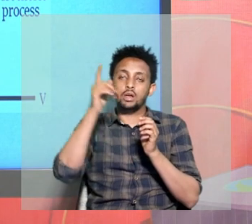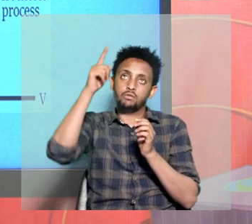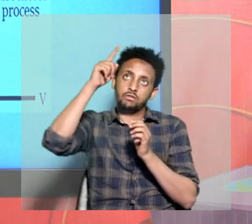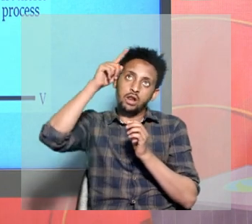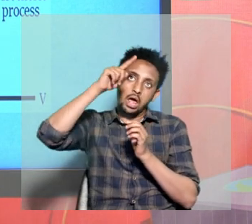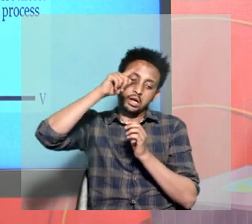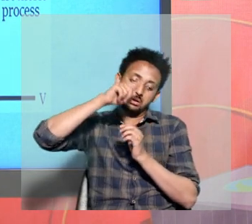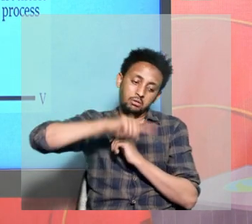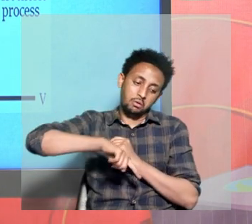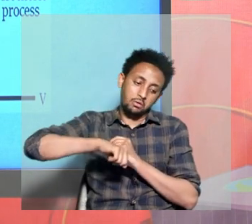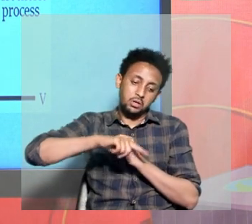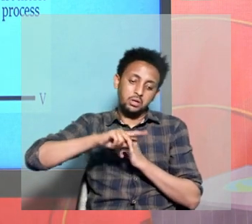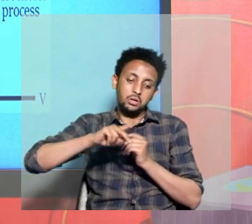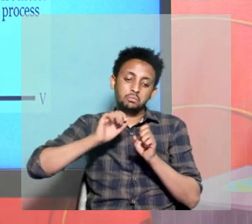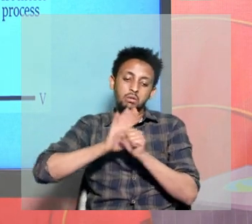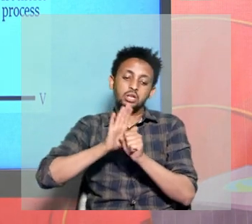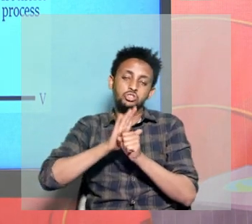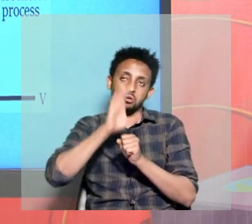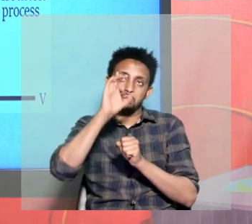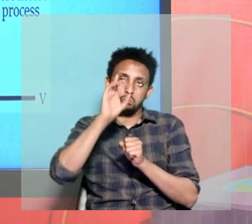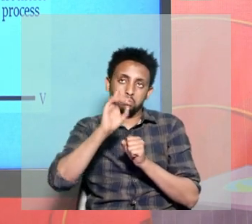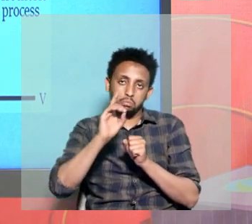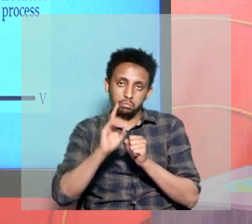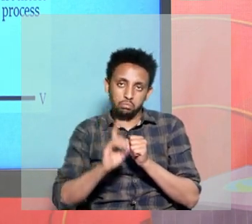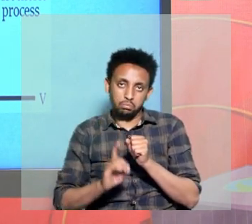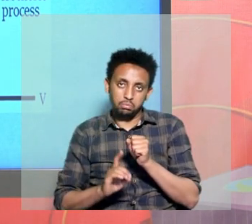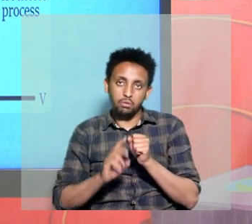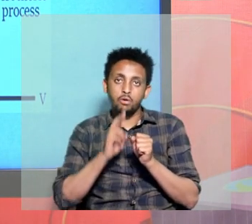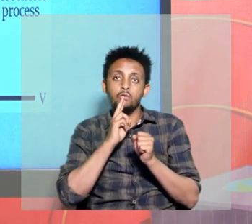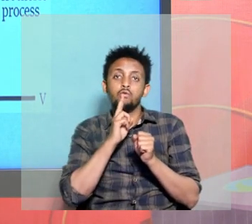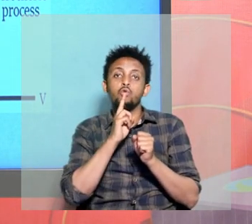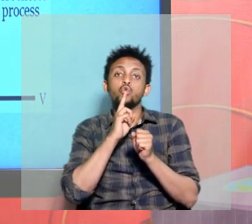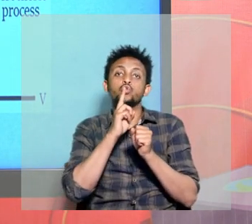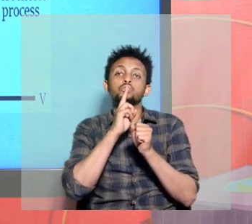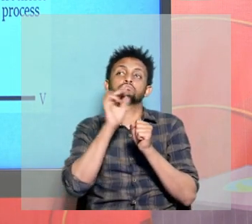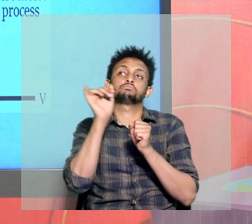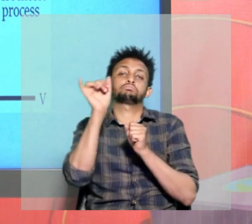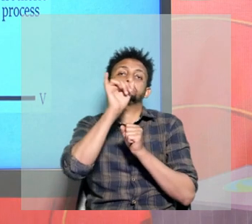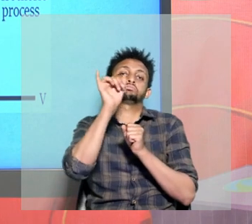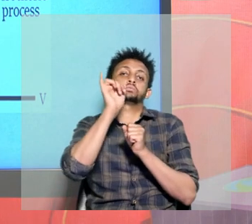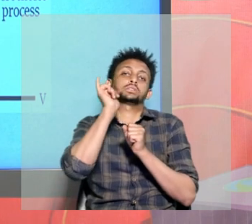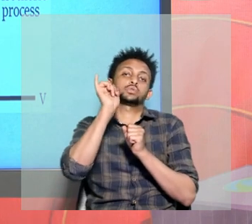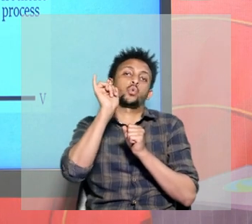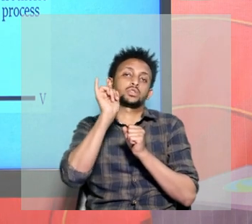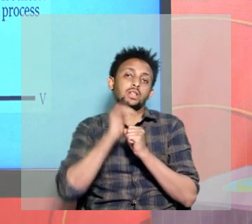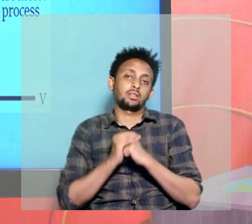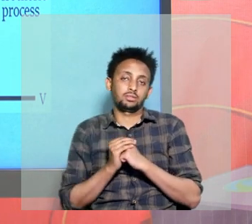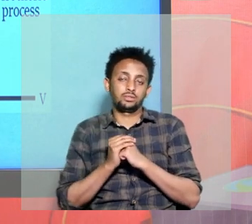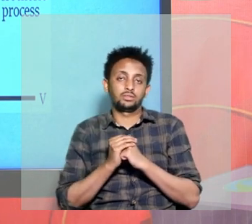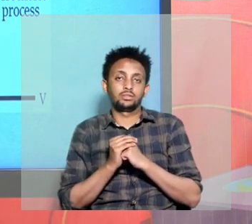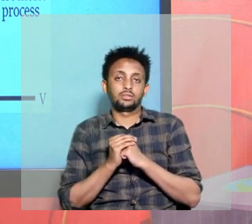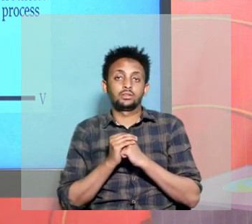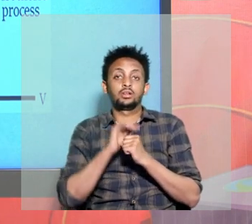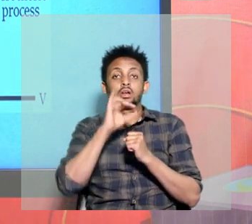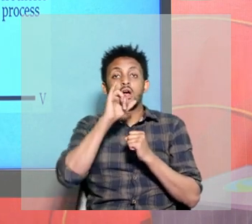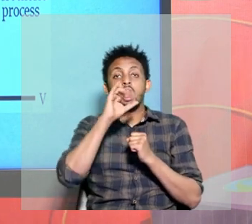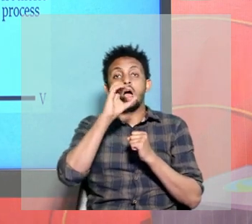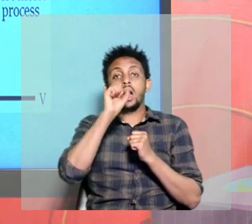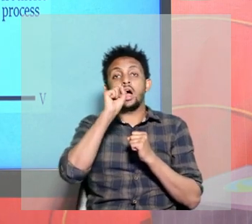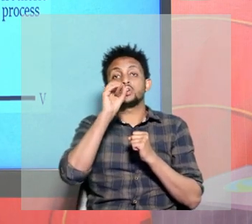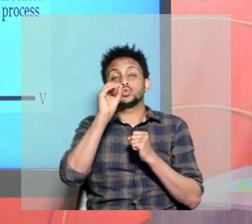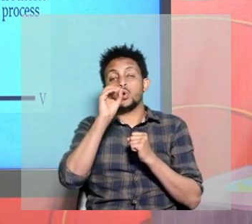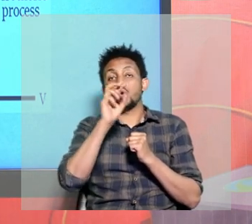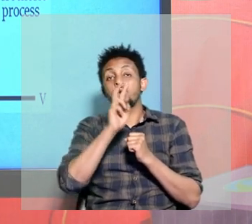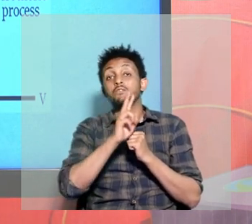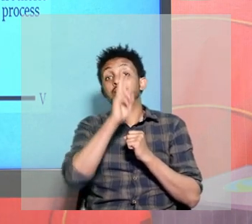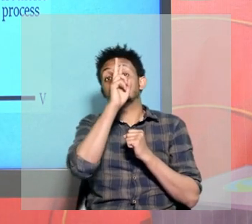is moving downward, the pressure is decreased, but the volume remains constant. So vertical lines refers isochoric.